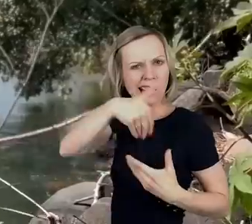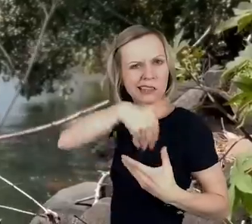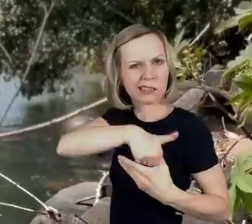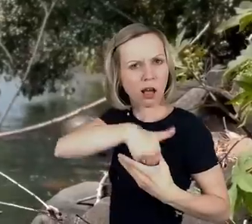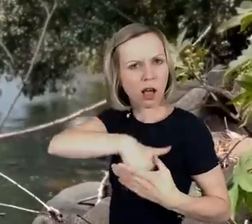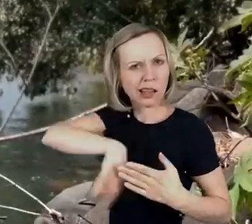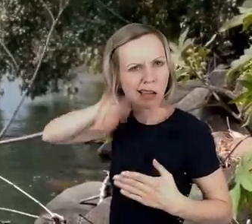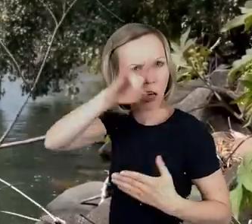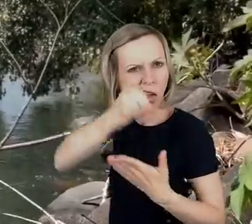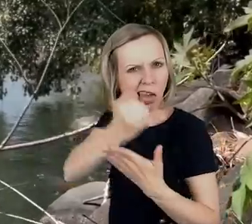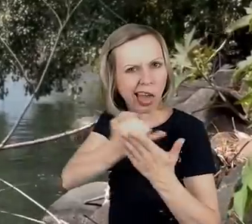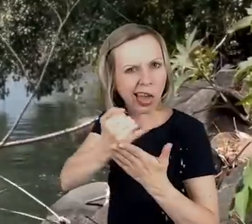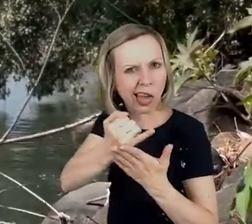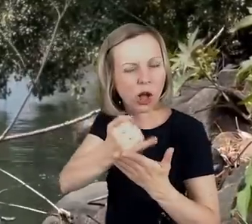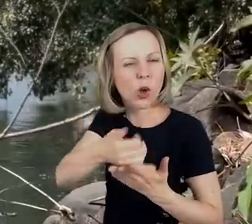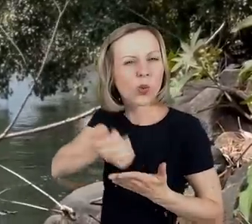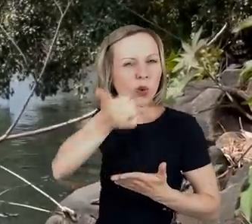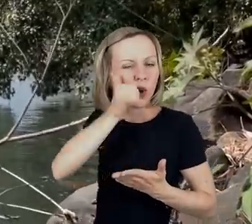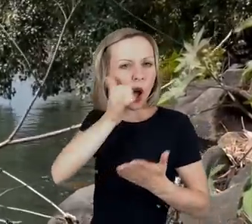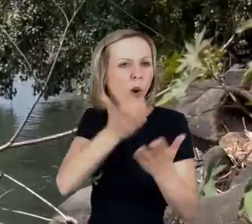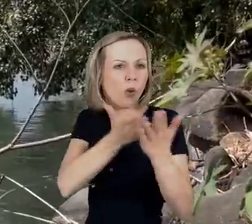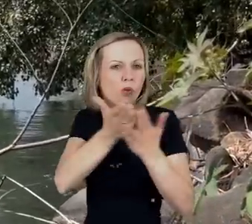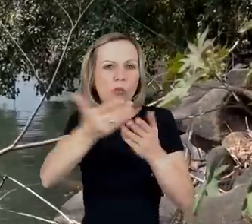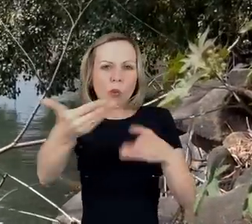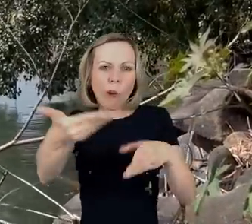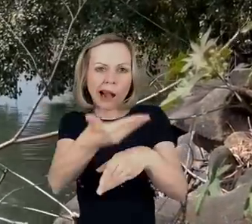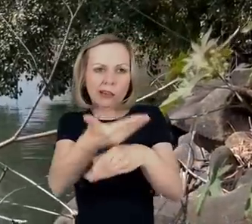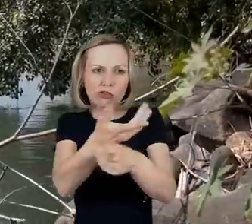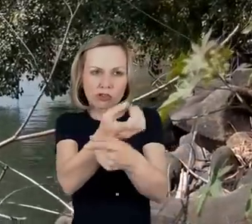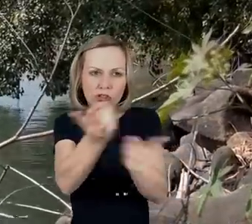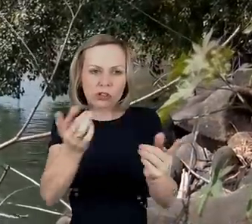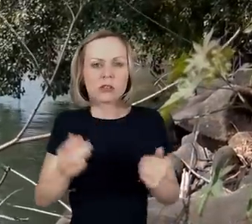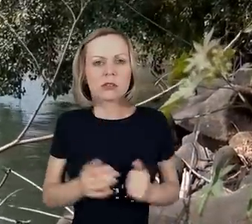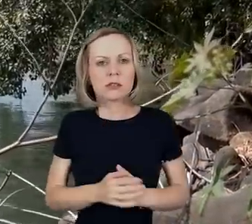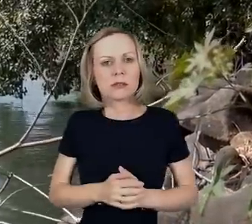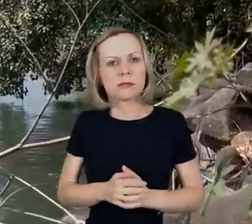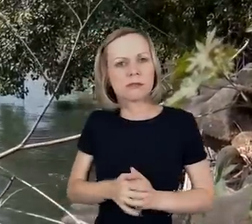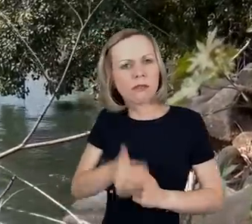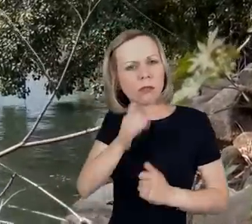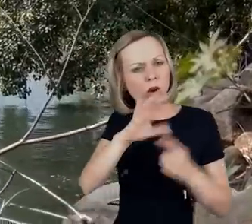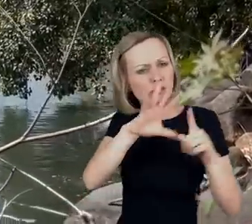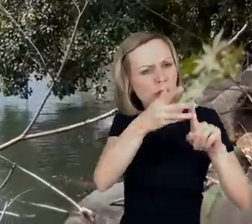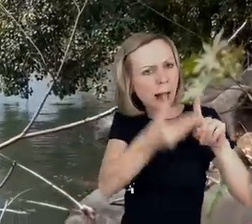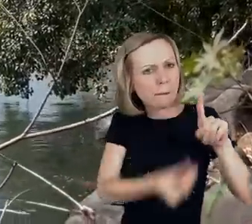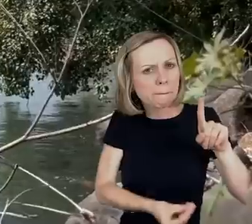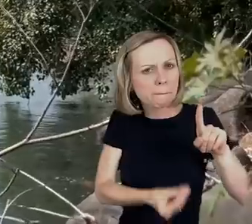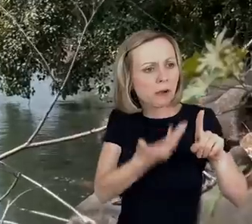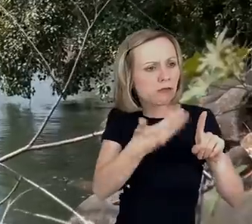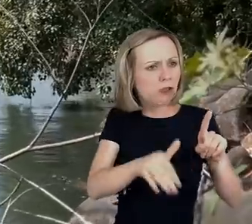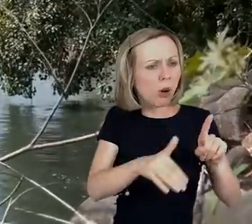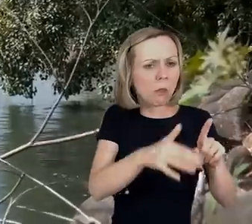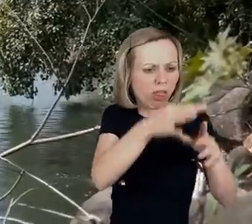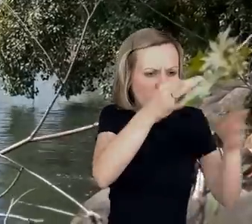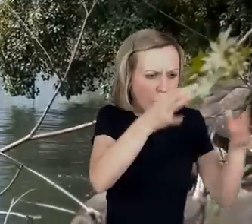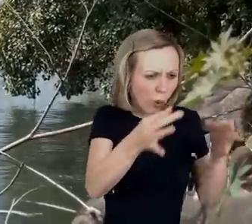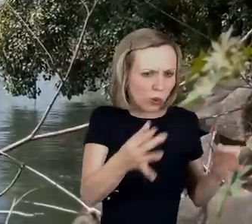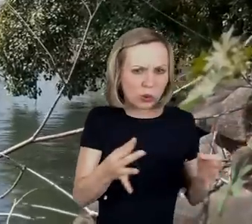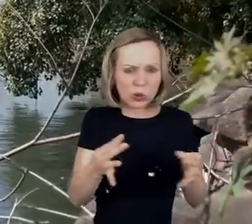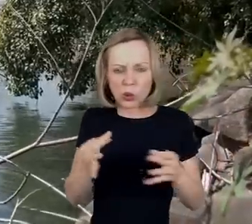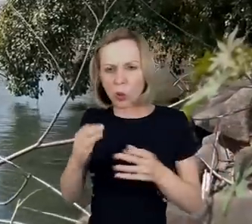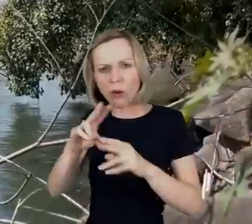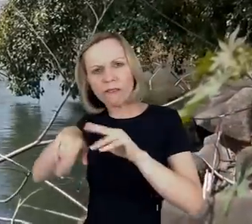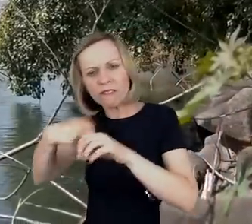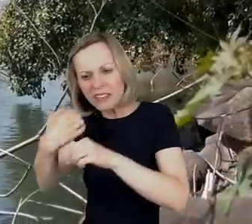their fruits. Are grapes gathered from thorns or figs from thistles? In the same way, every good